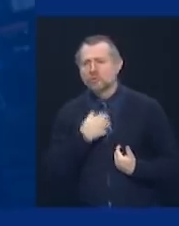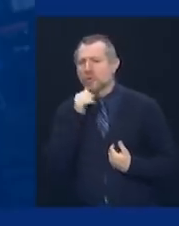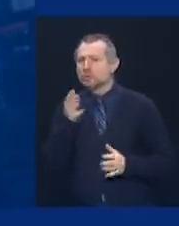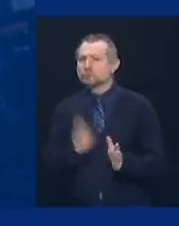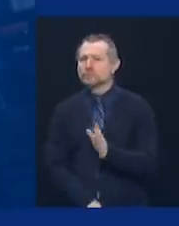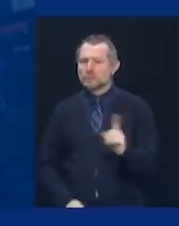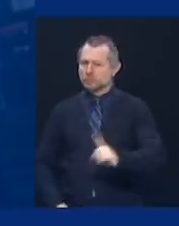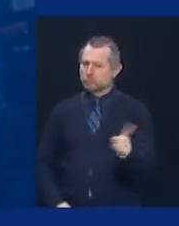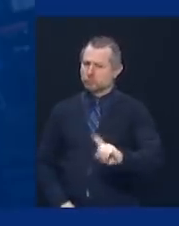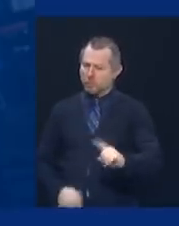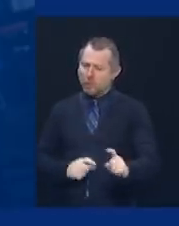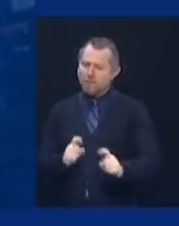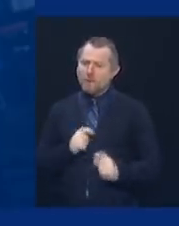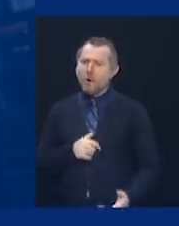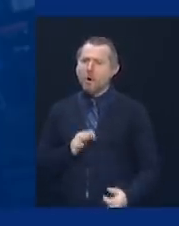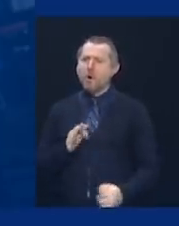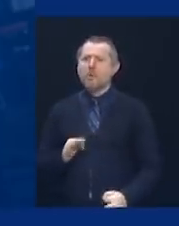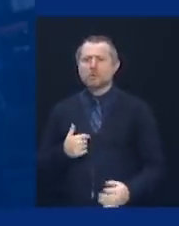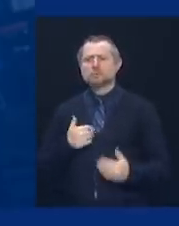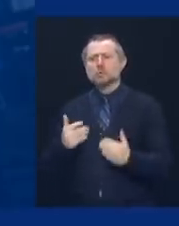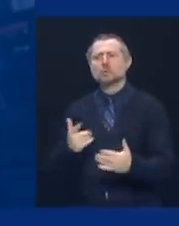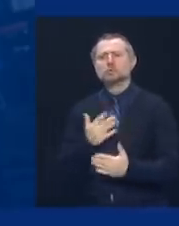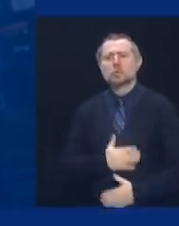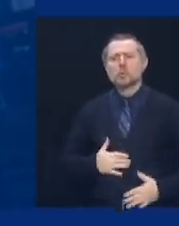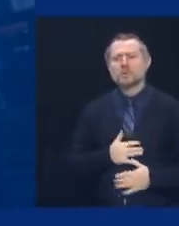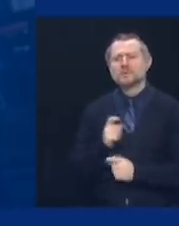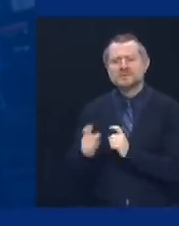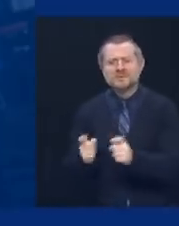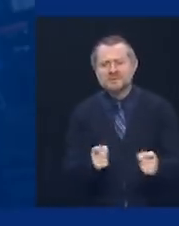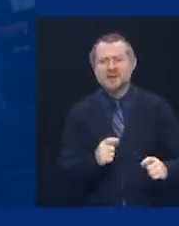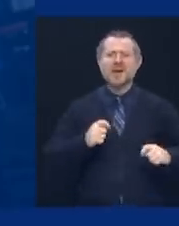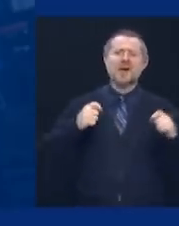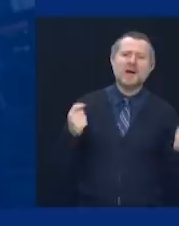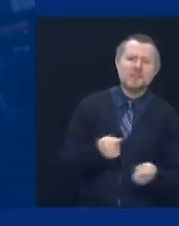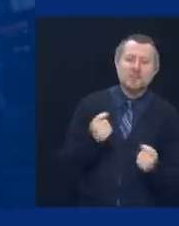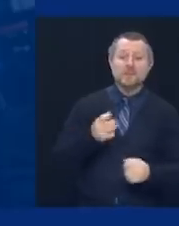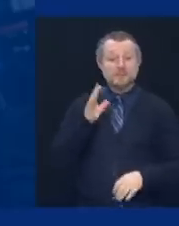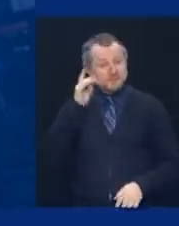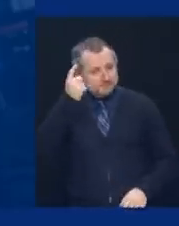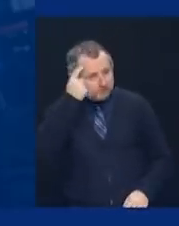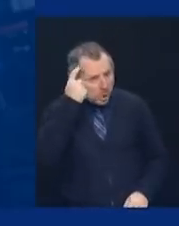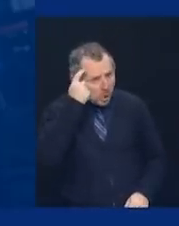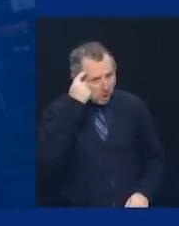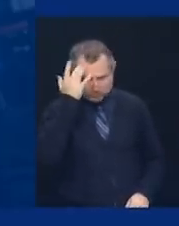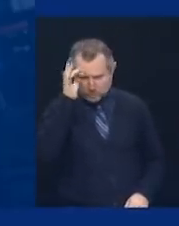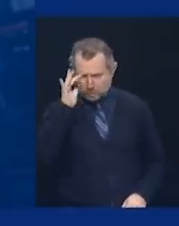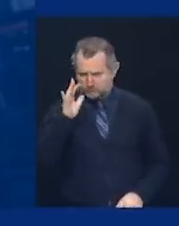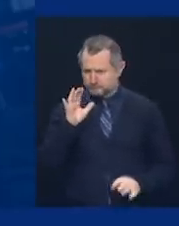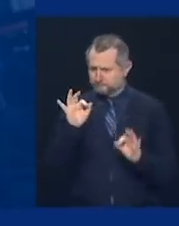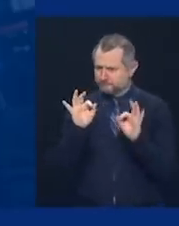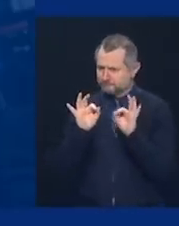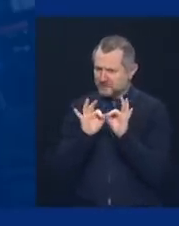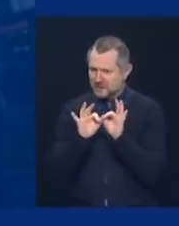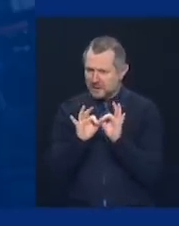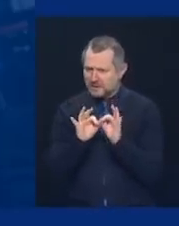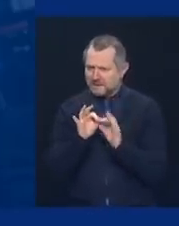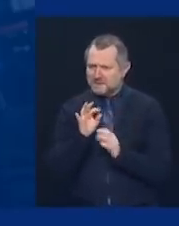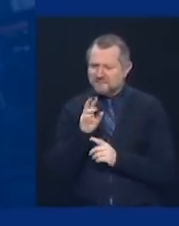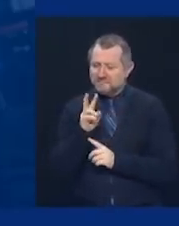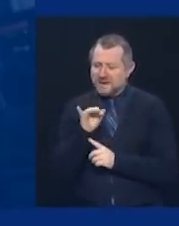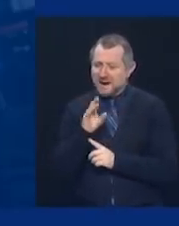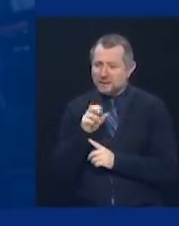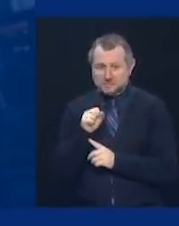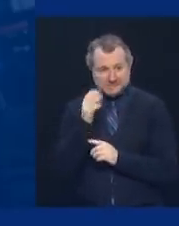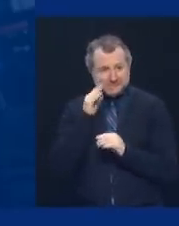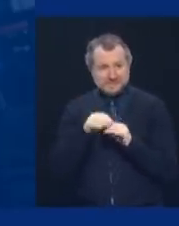enjoy, celebrate, but be smart. Be smart. It's a virus. We know how to deal with it.